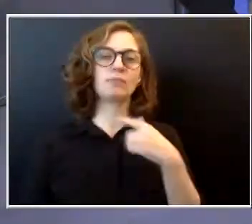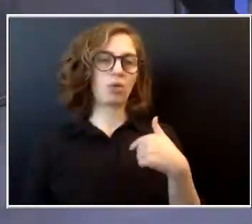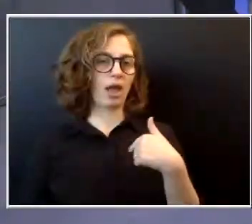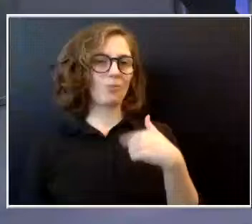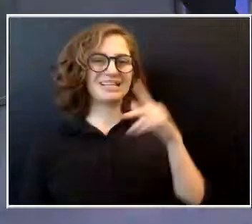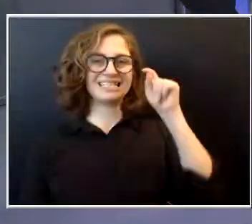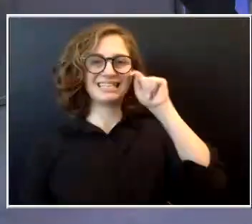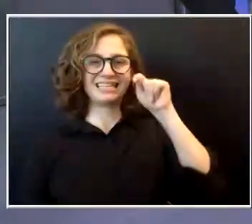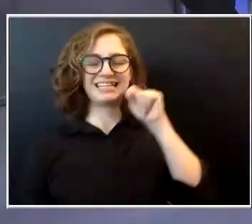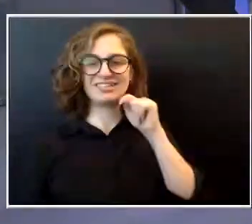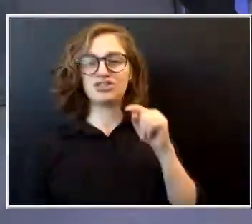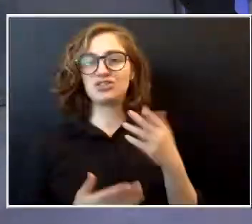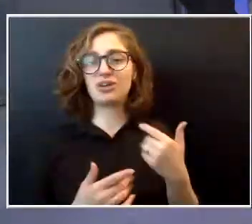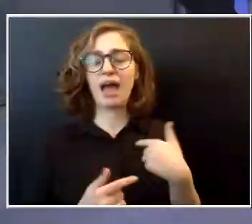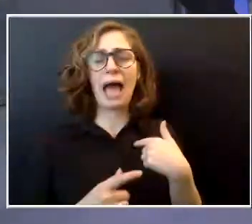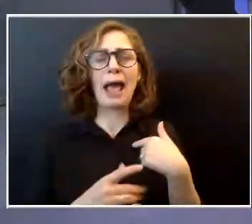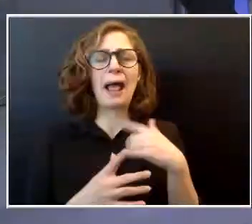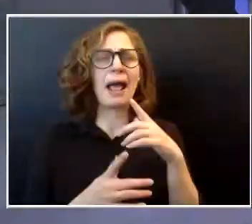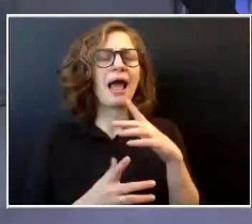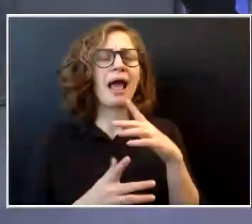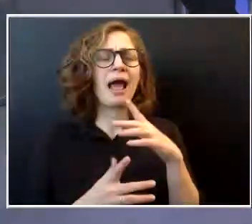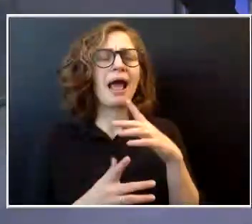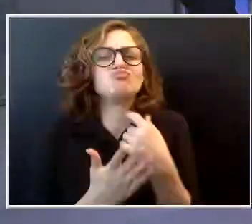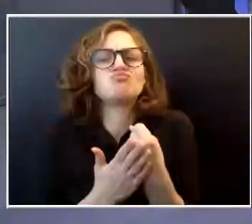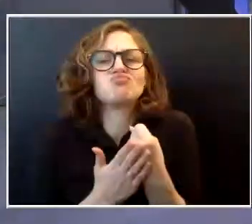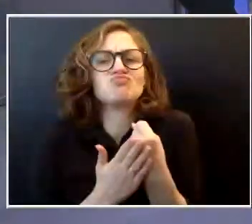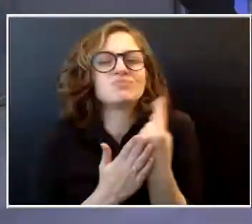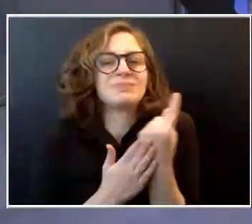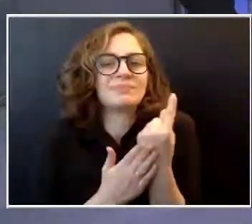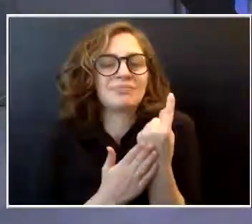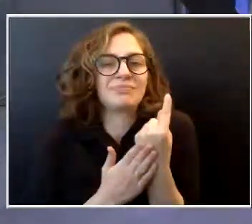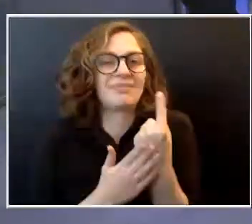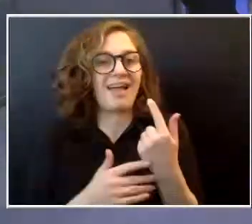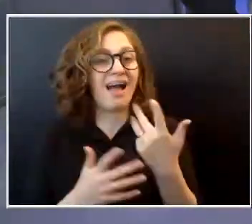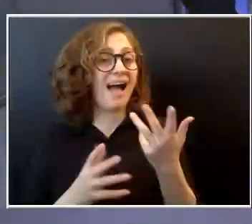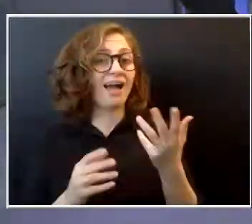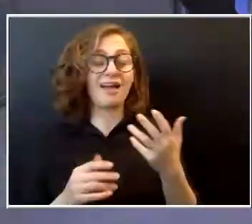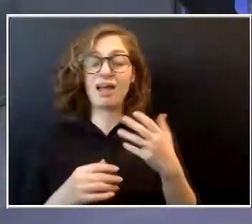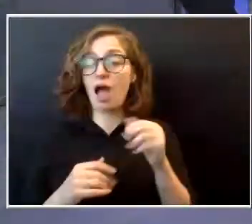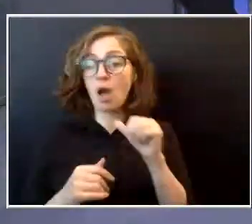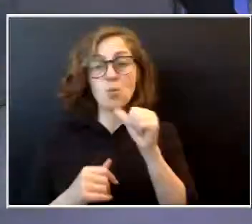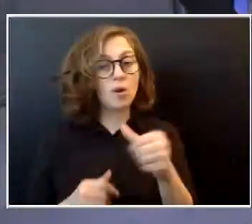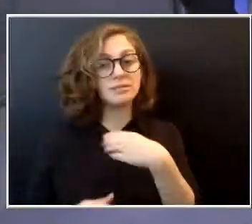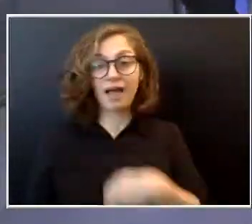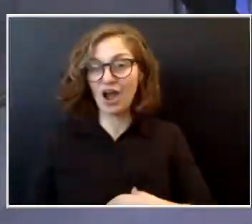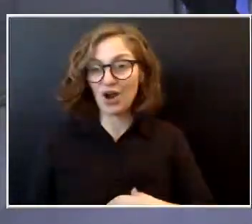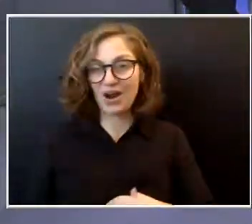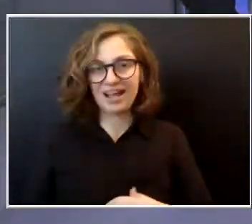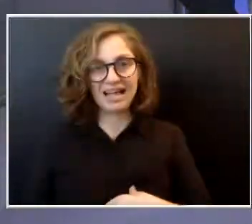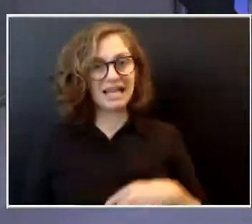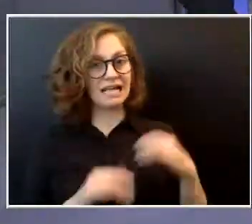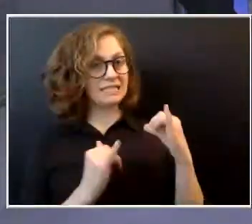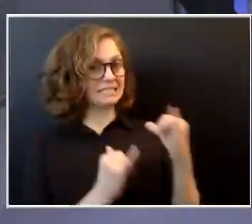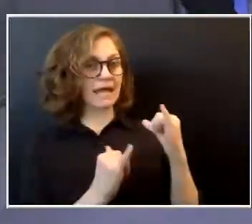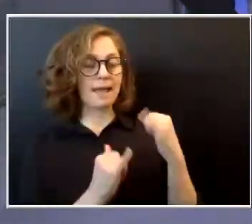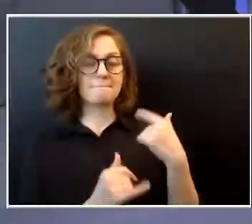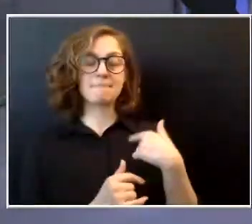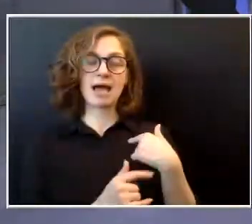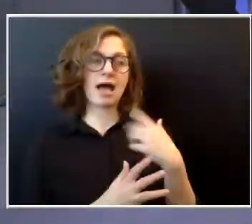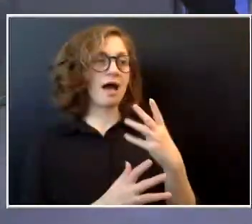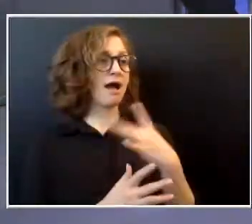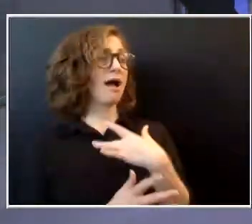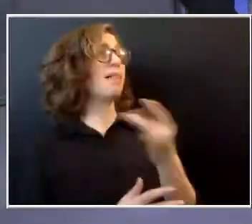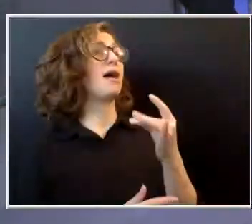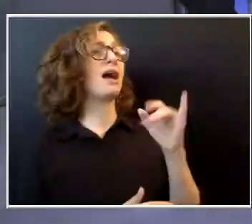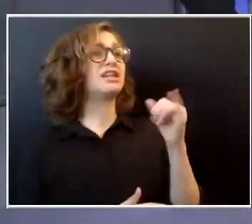lost my appetite. Why? That actually would happen to me too. When I had a crush on Justin Arnold in 7th grade, I could not eat lunch whenever I saw